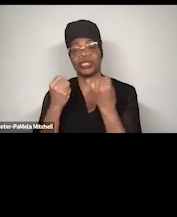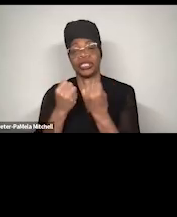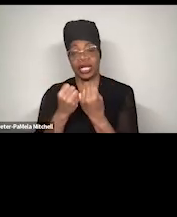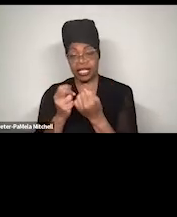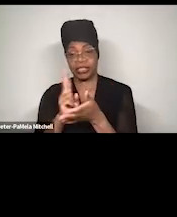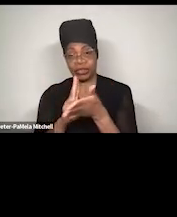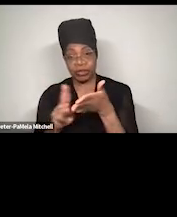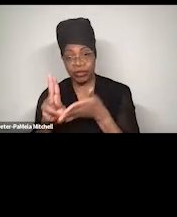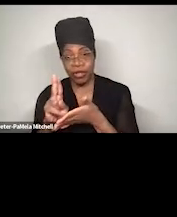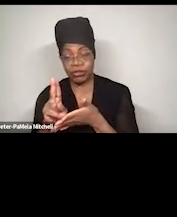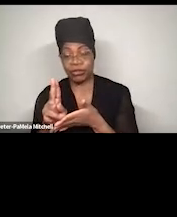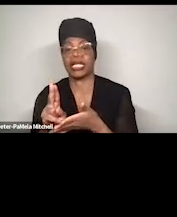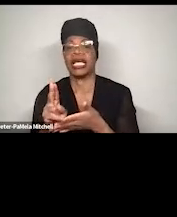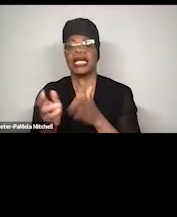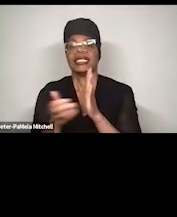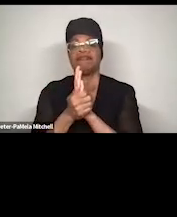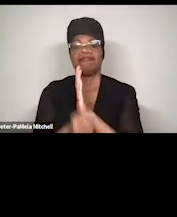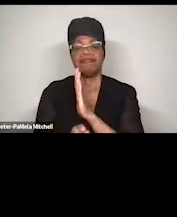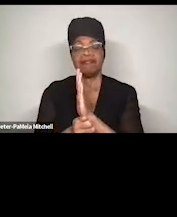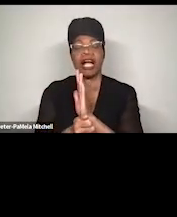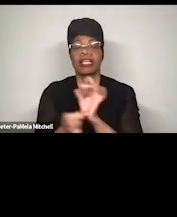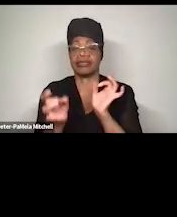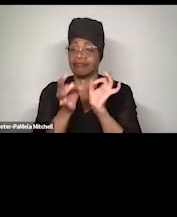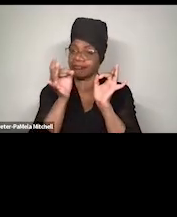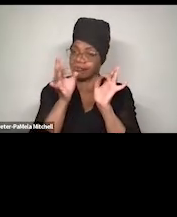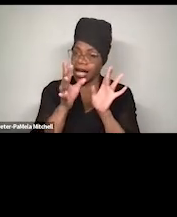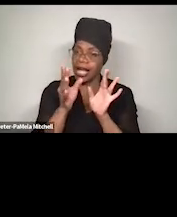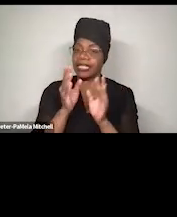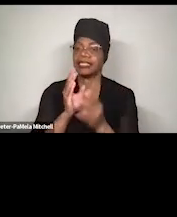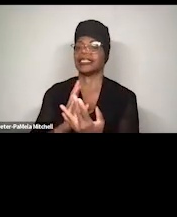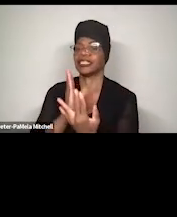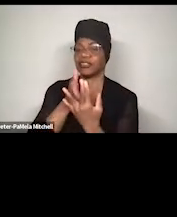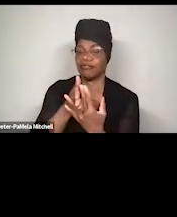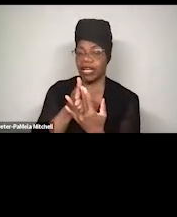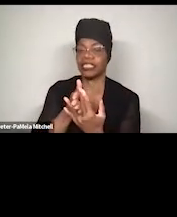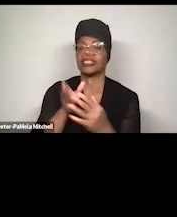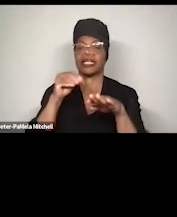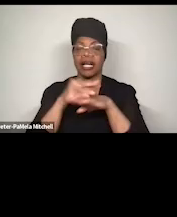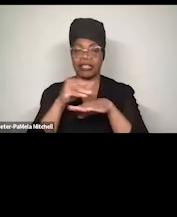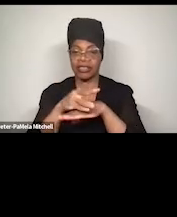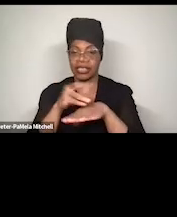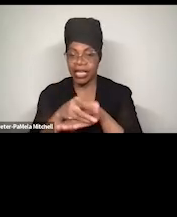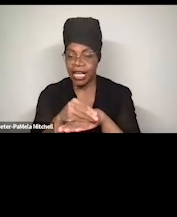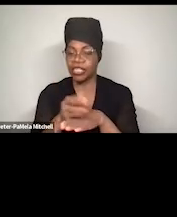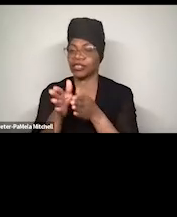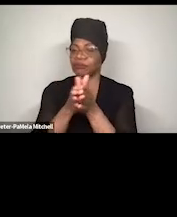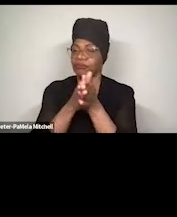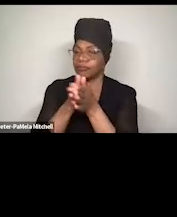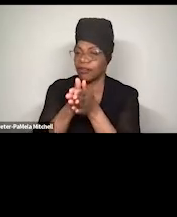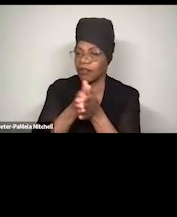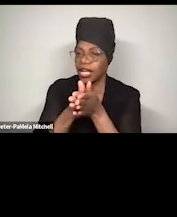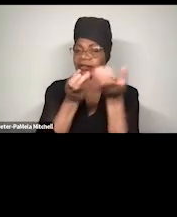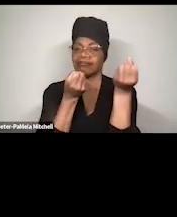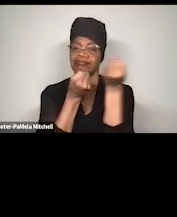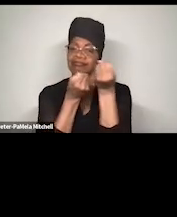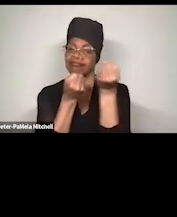Reno. Katie is skilled in crisis intervention, clinical consultation, harm reduction, motivational interviewing, and advocating